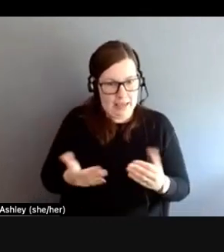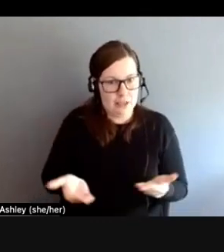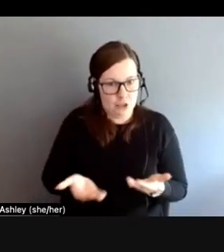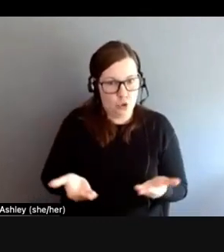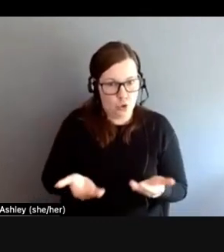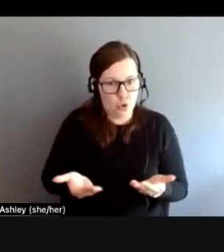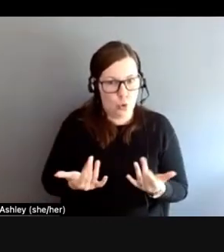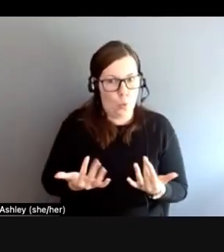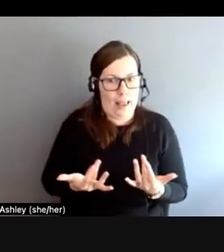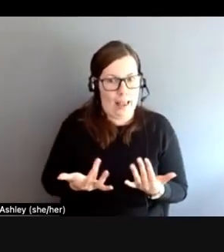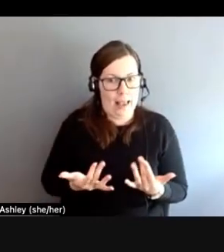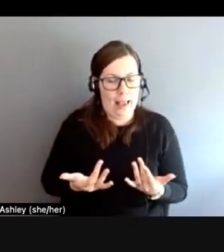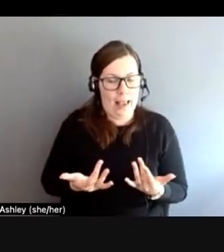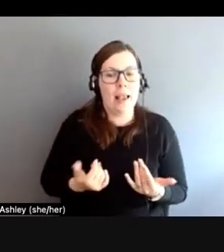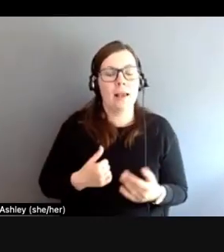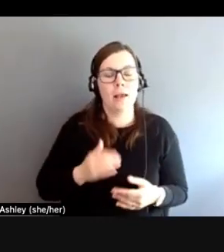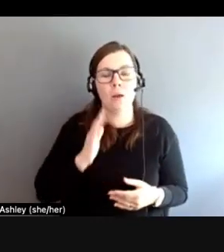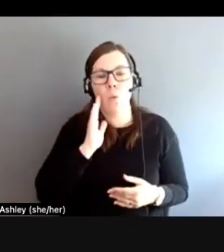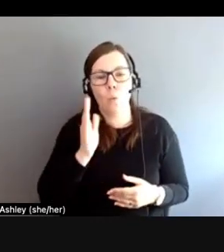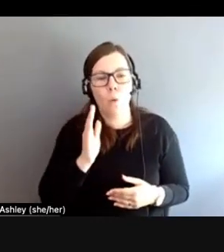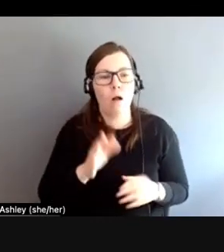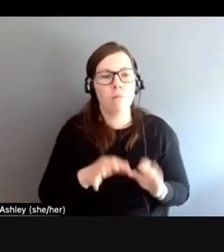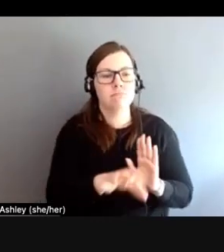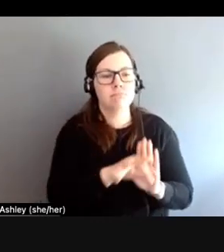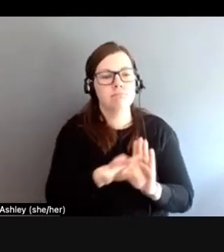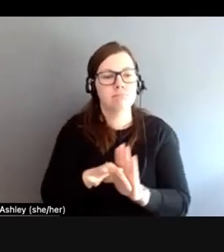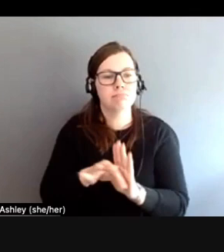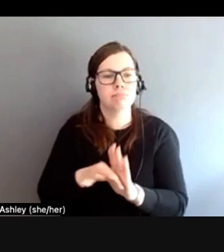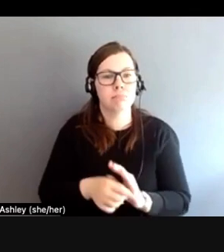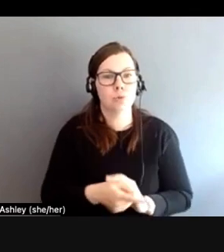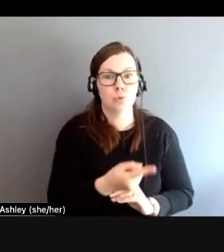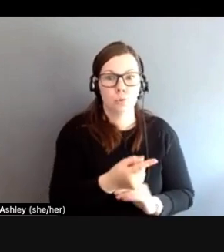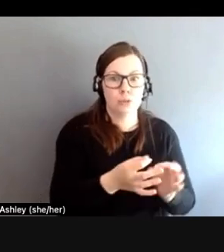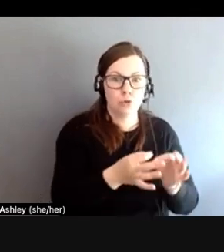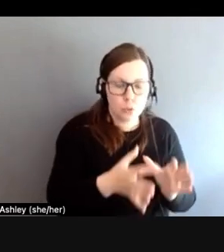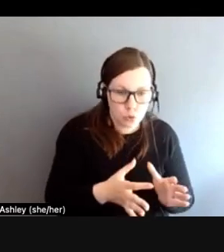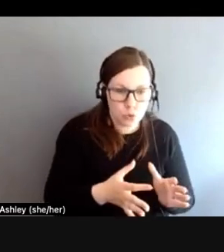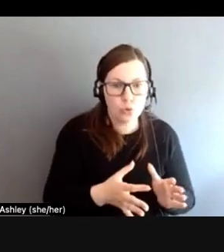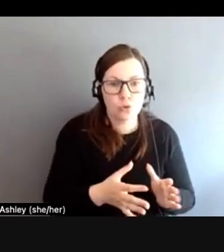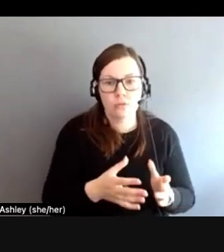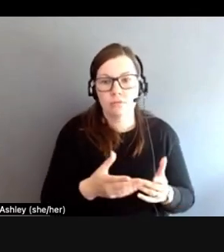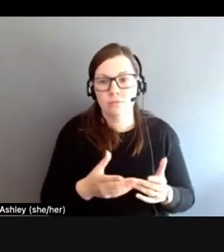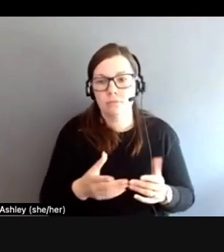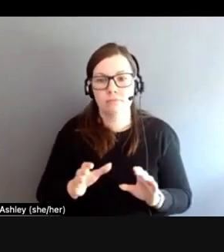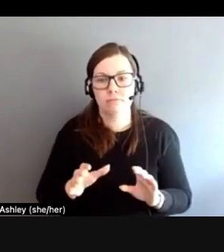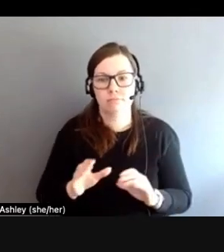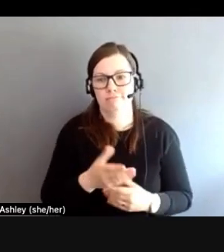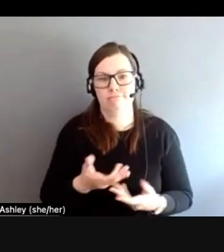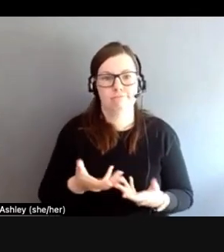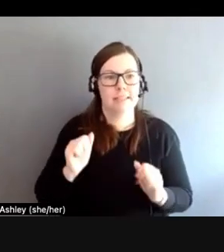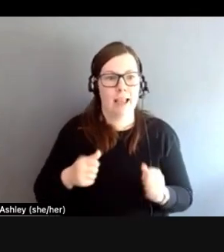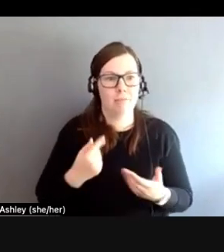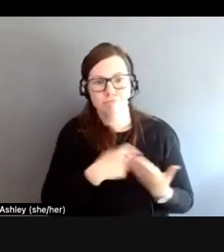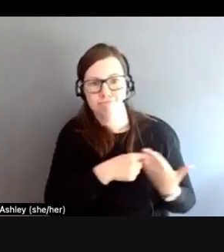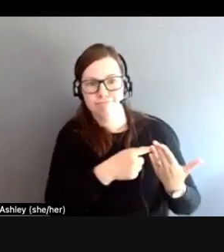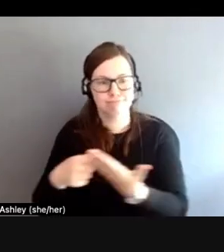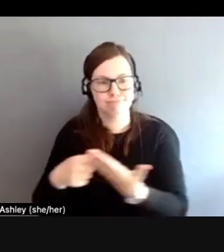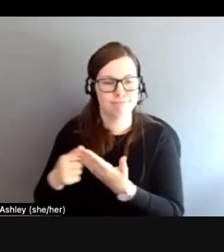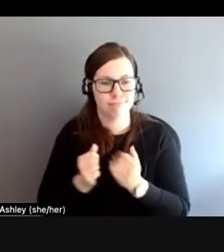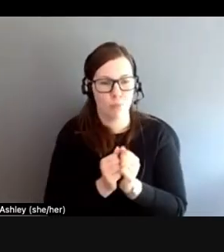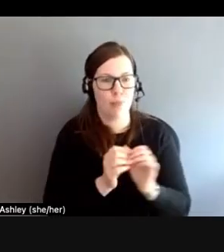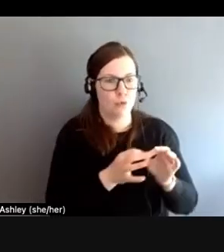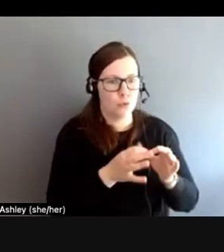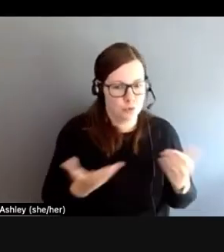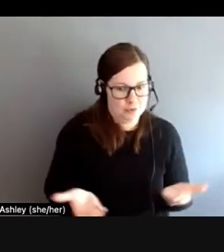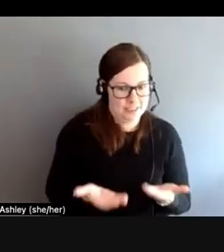session. That way we'll have the interpreters here and we can answer any questions, or we can have a really nice discussion around that. And everybody else,